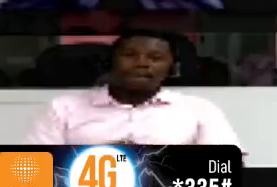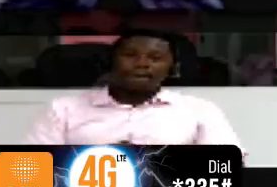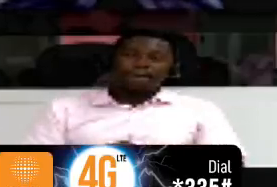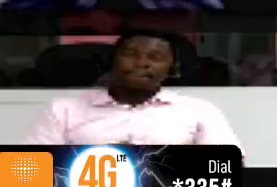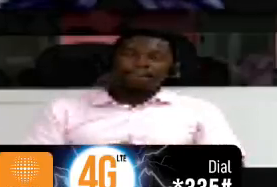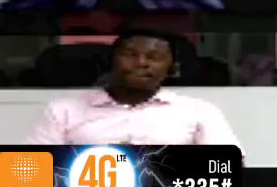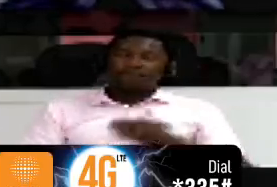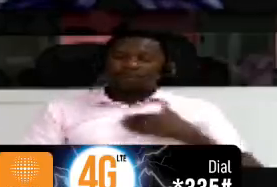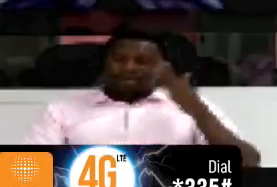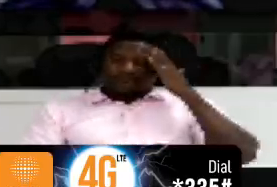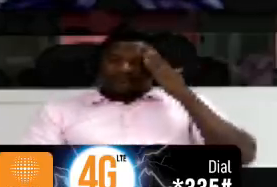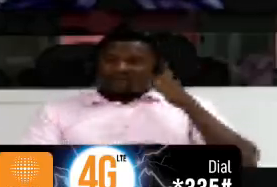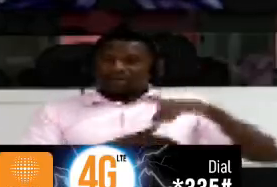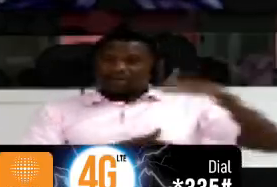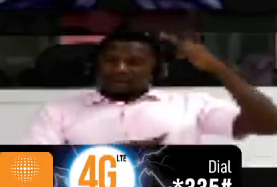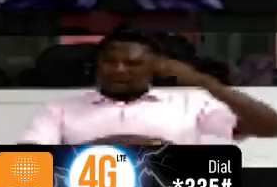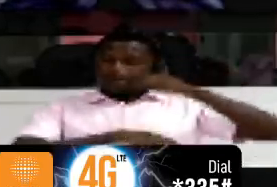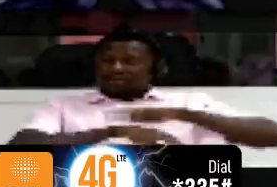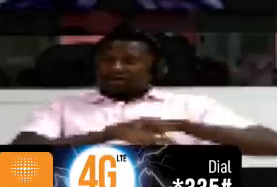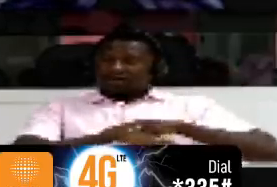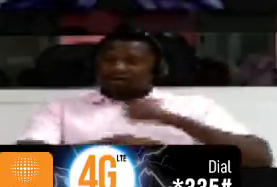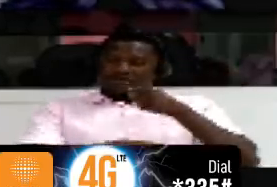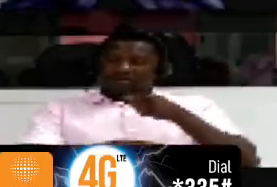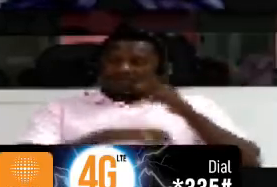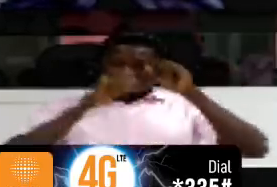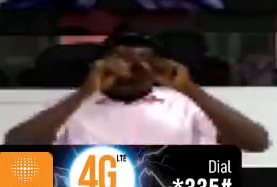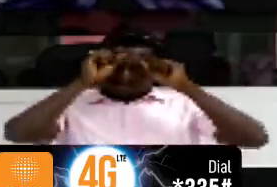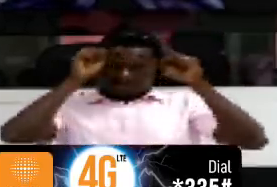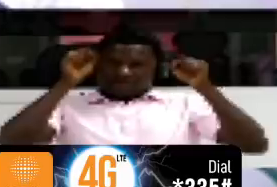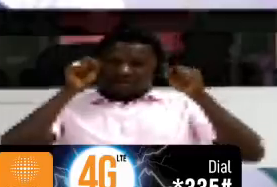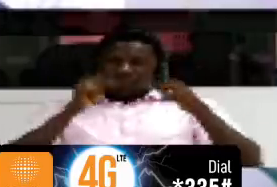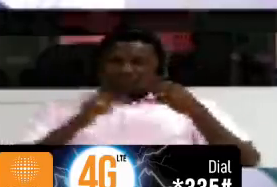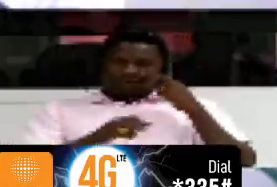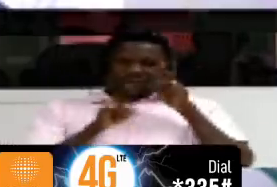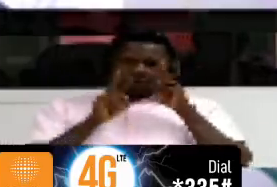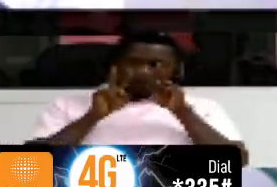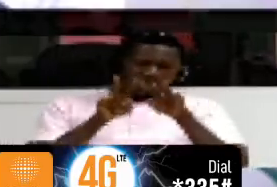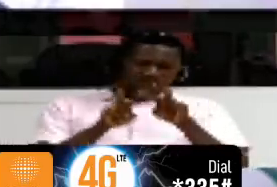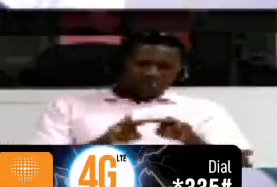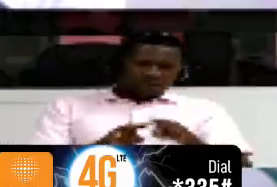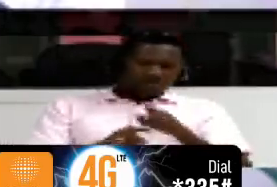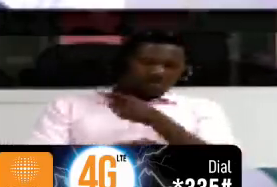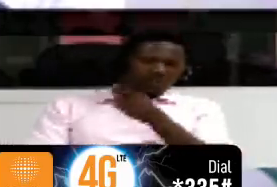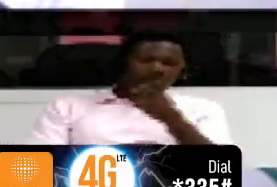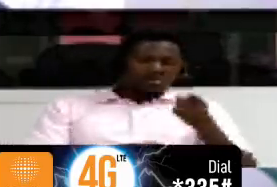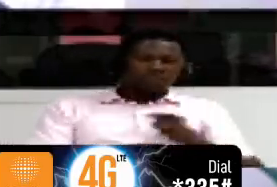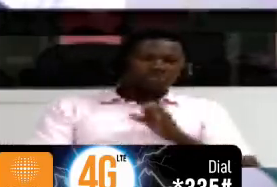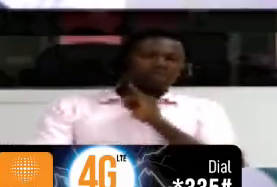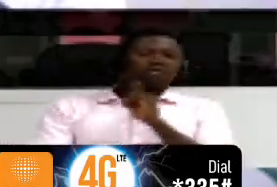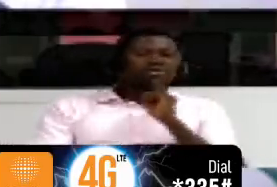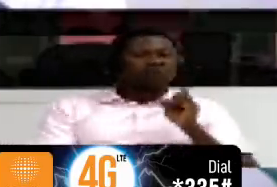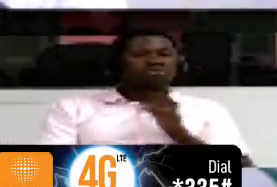I think it is high time for this government to look into those issues.